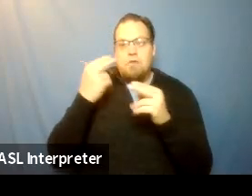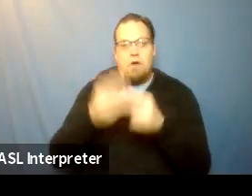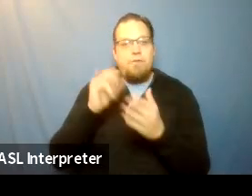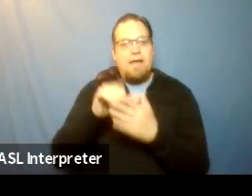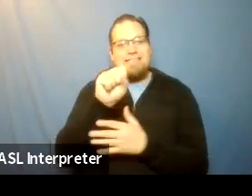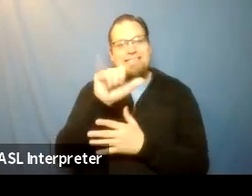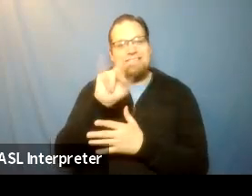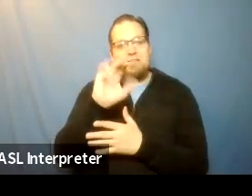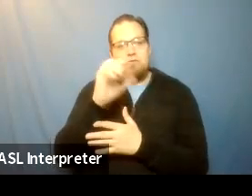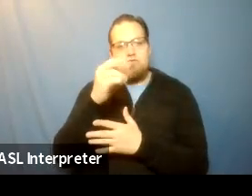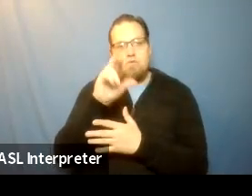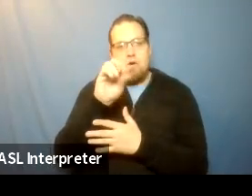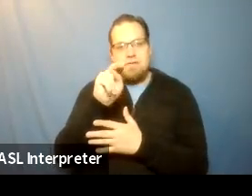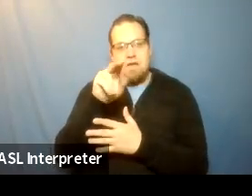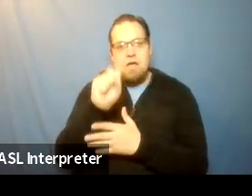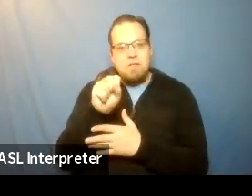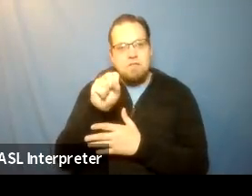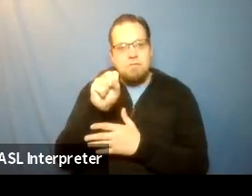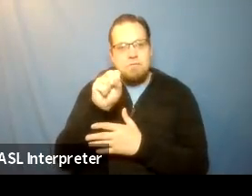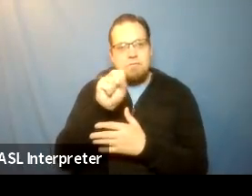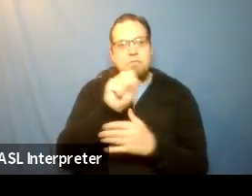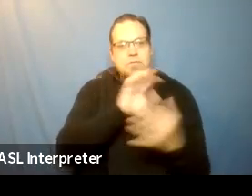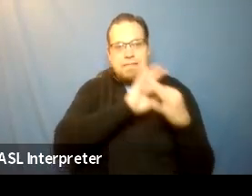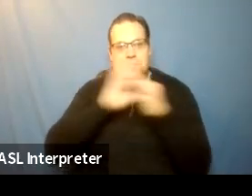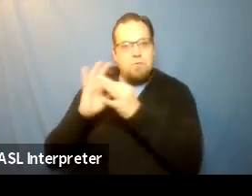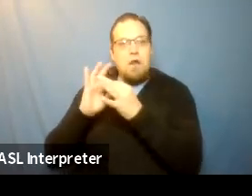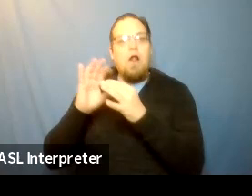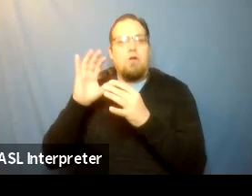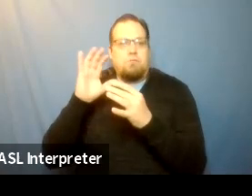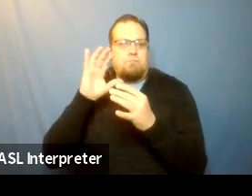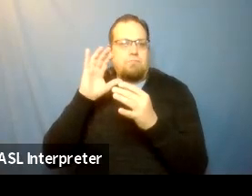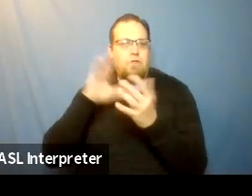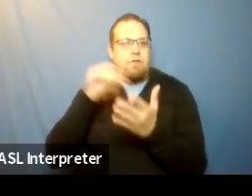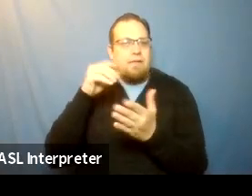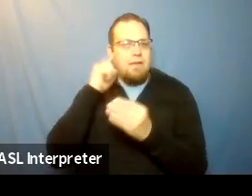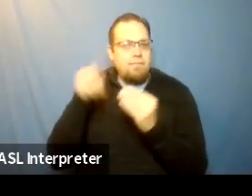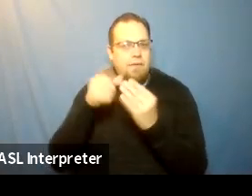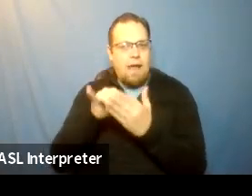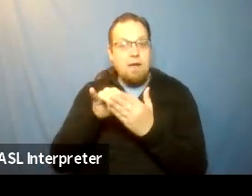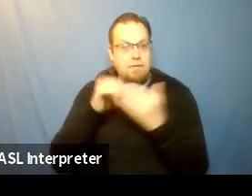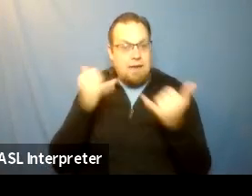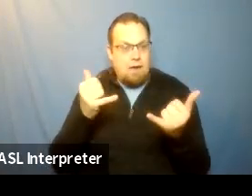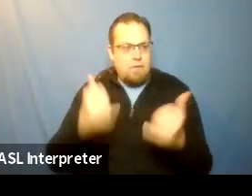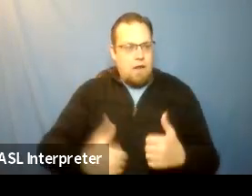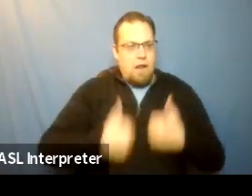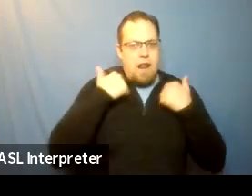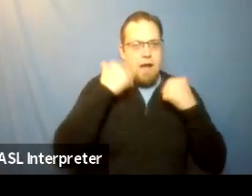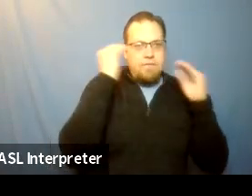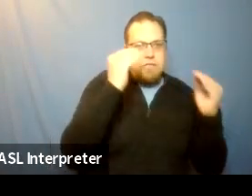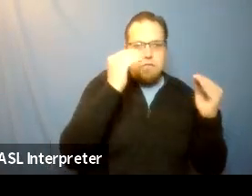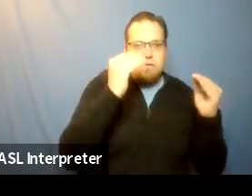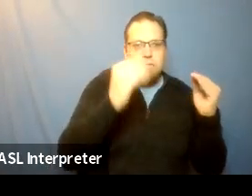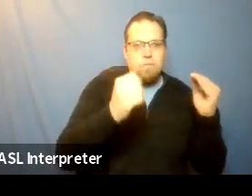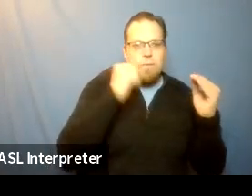And so just think of it that way. Now, instead of having those live sessions at home, you'll be in person